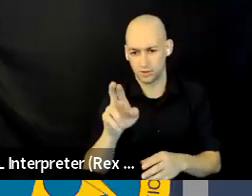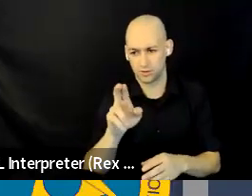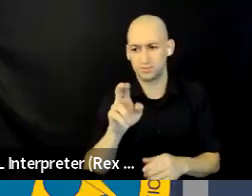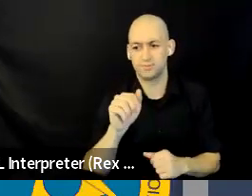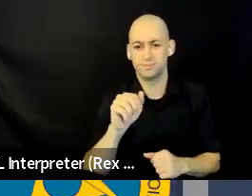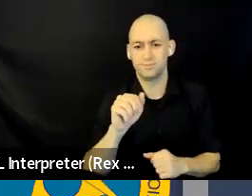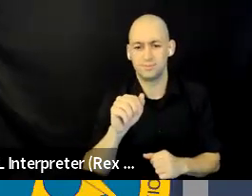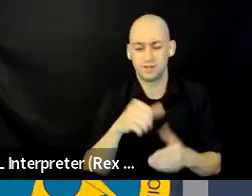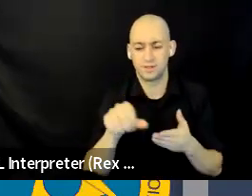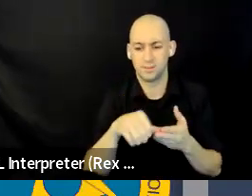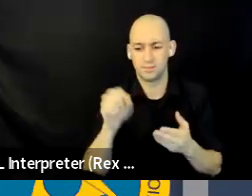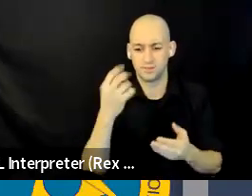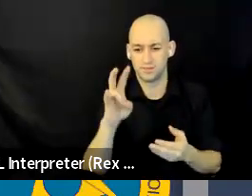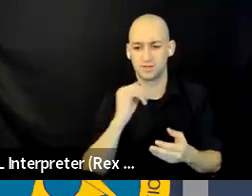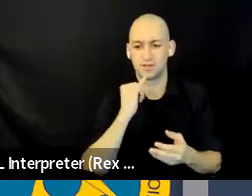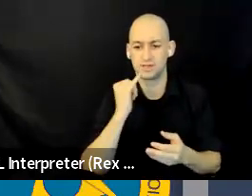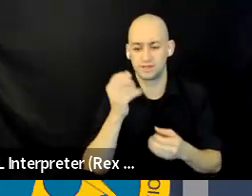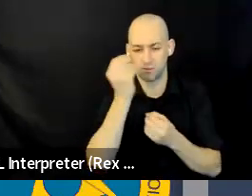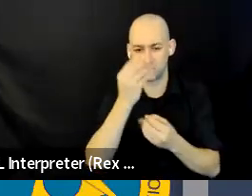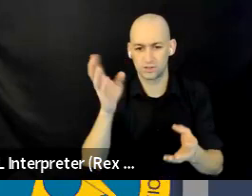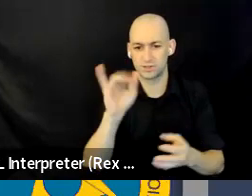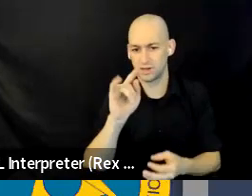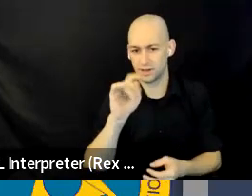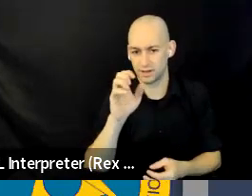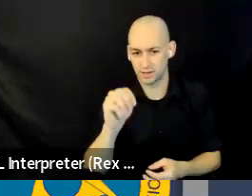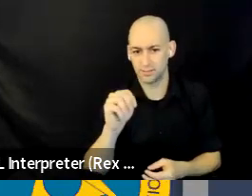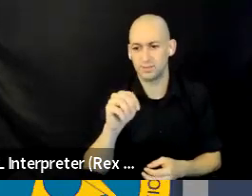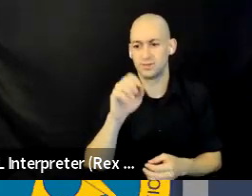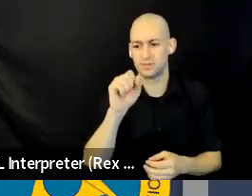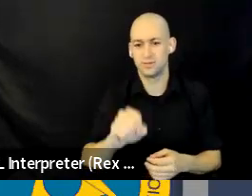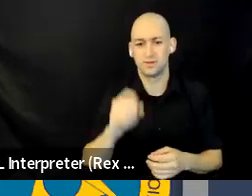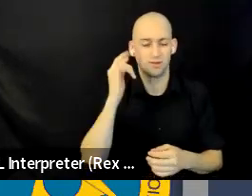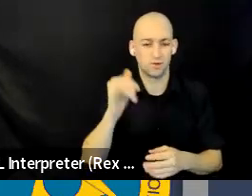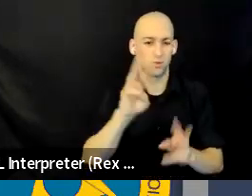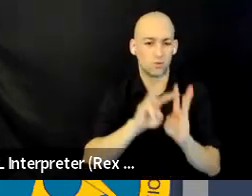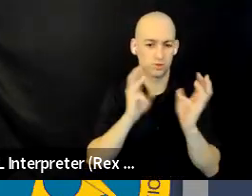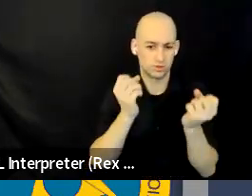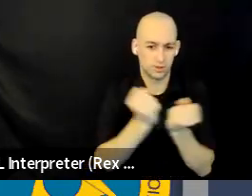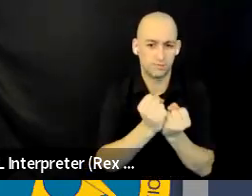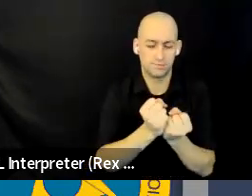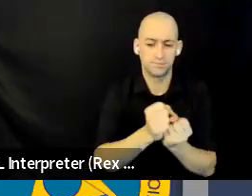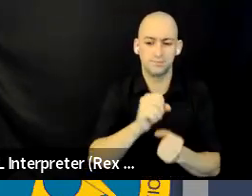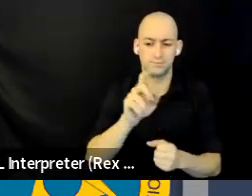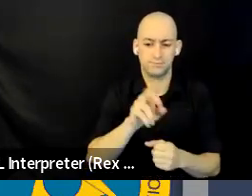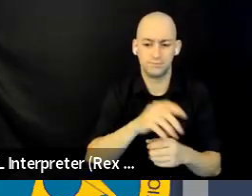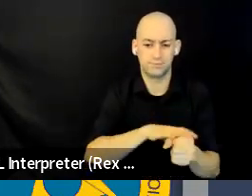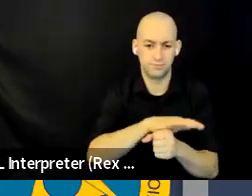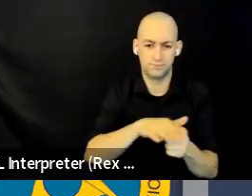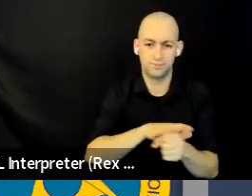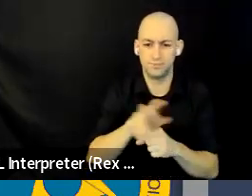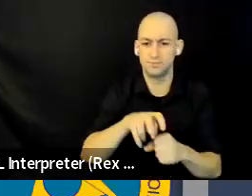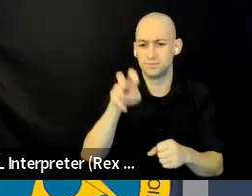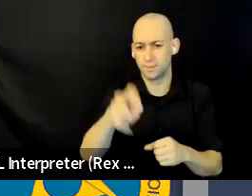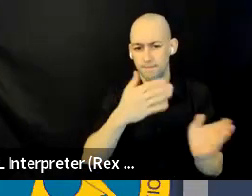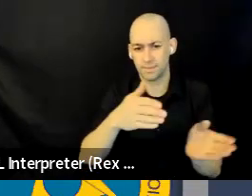is an informational item to hold the Southern California Workshop for the Draft 2024 Regional Transportation Plan, or